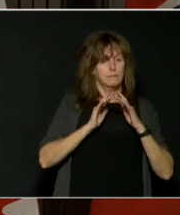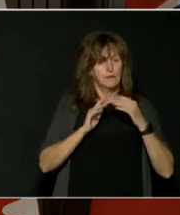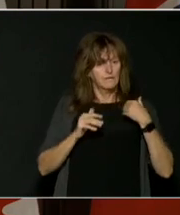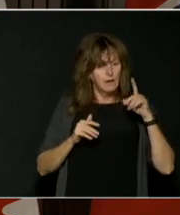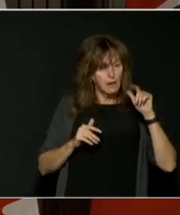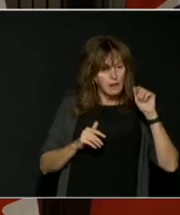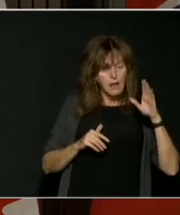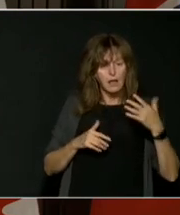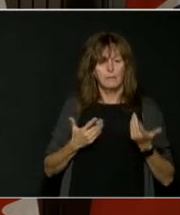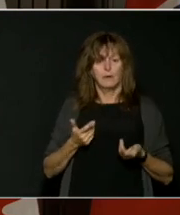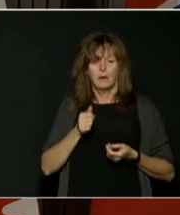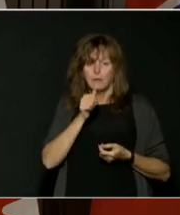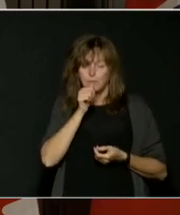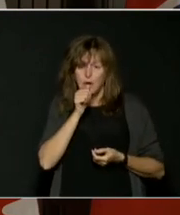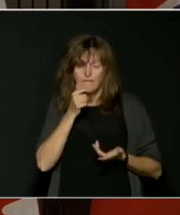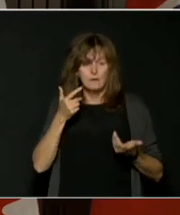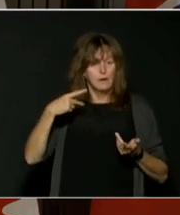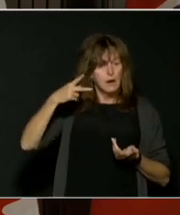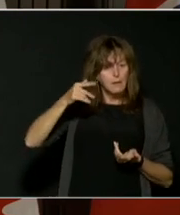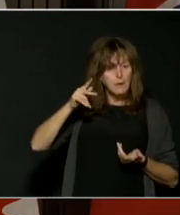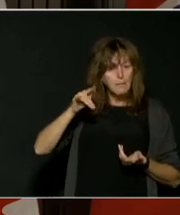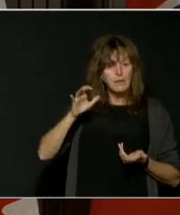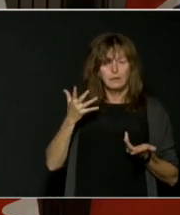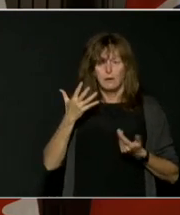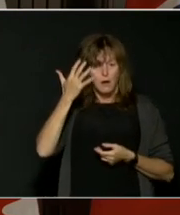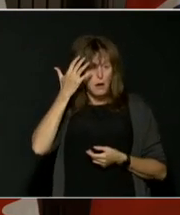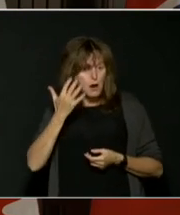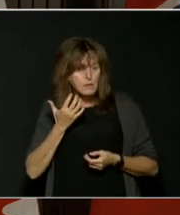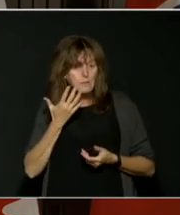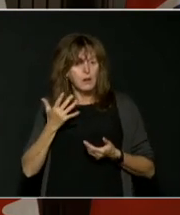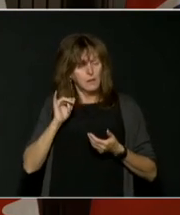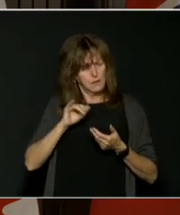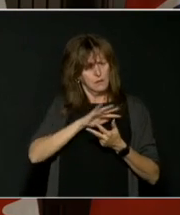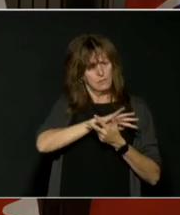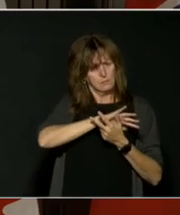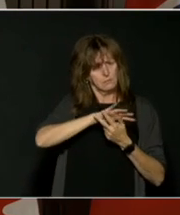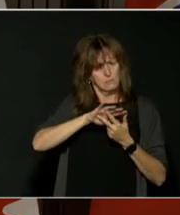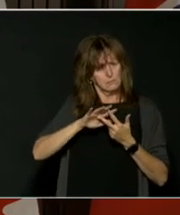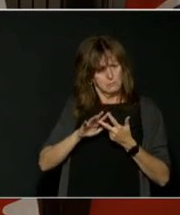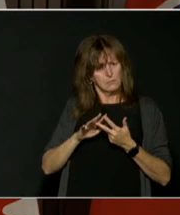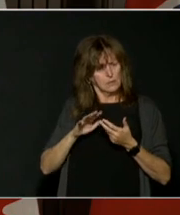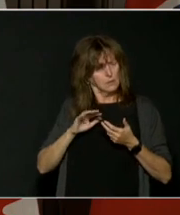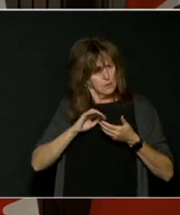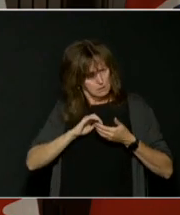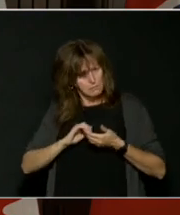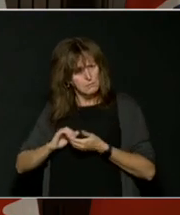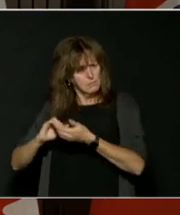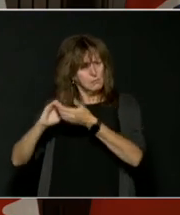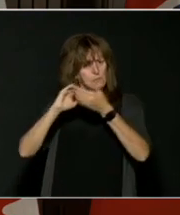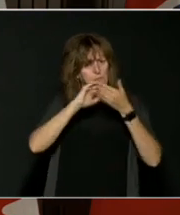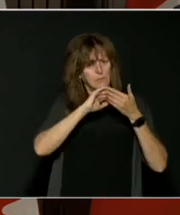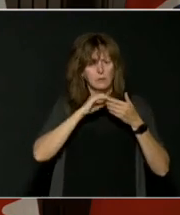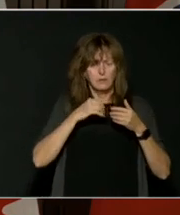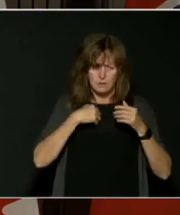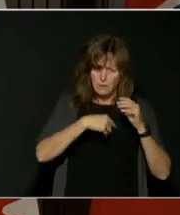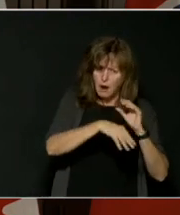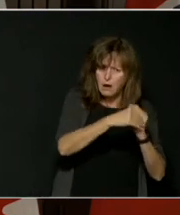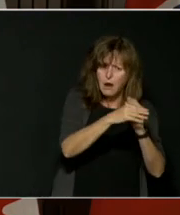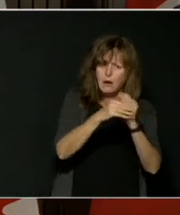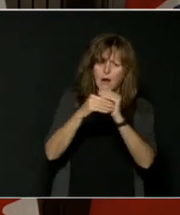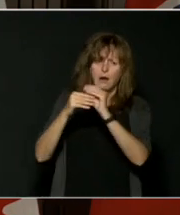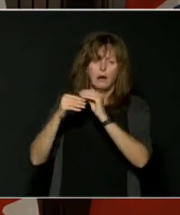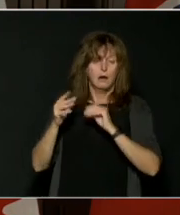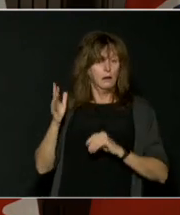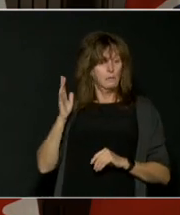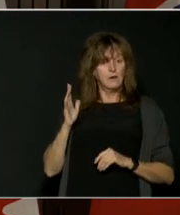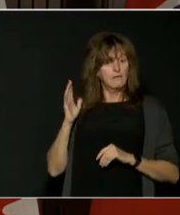really was and continues to be a rapid integration of a system that really didn't exist before.